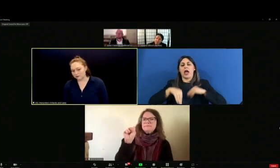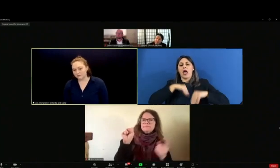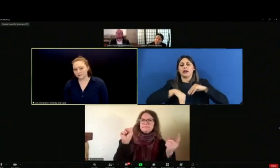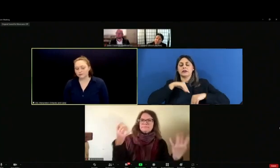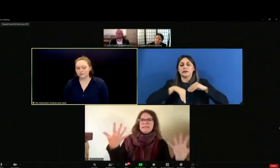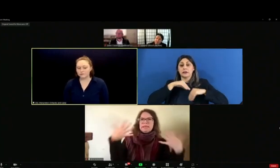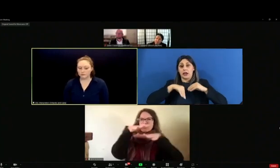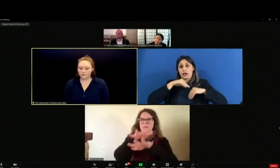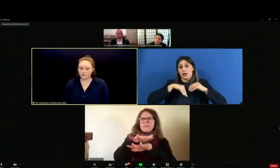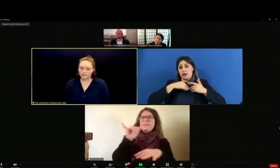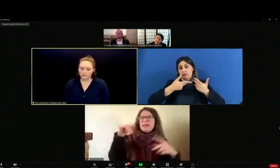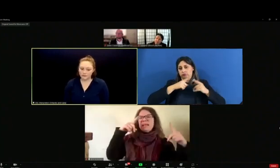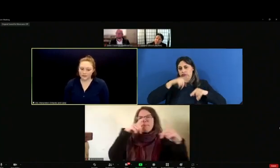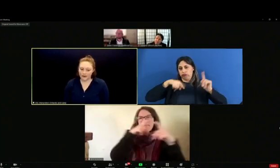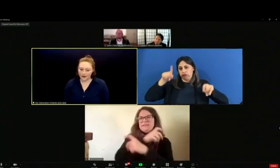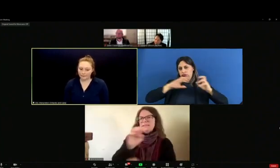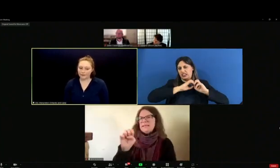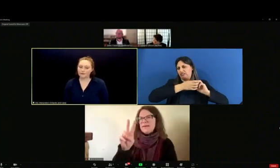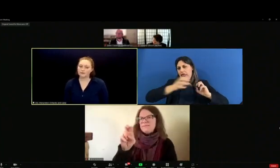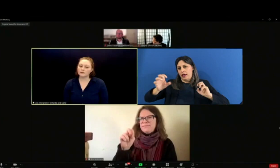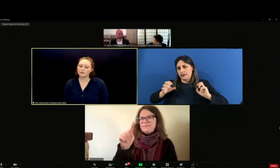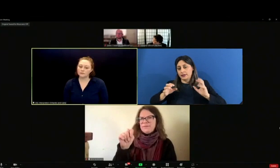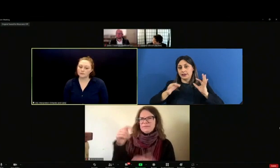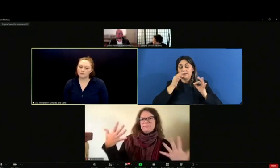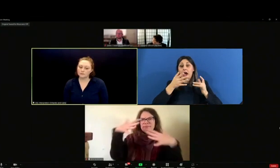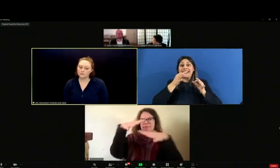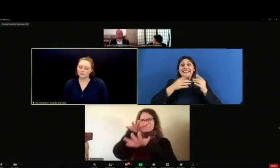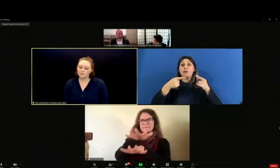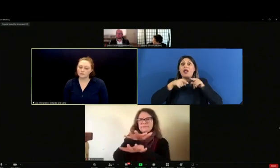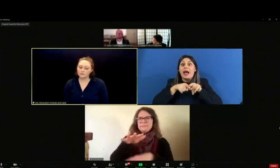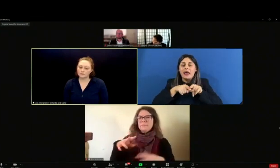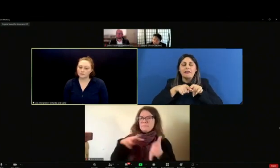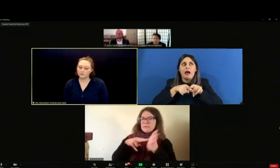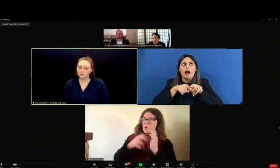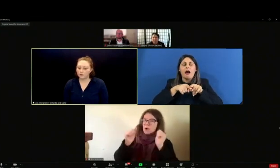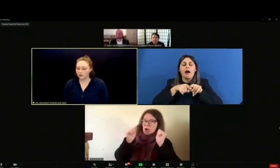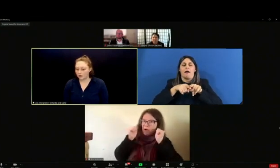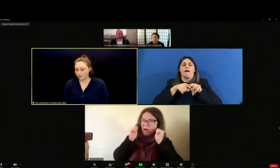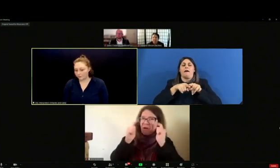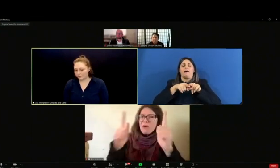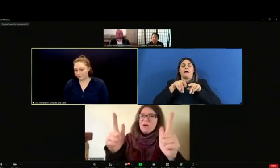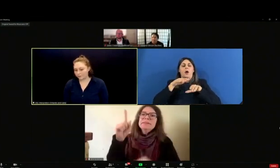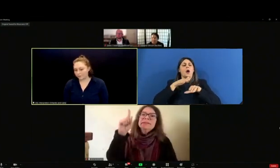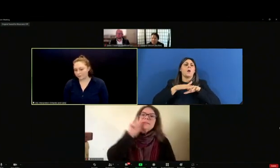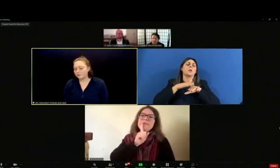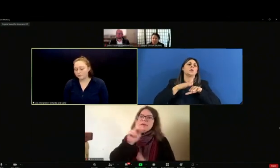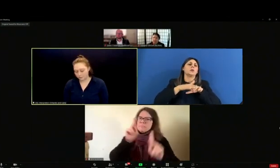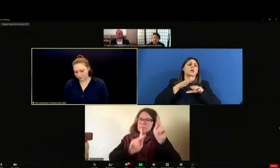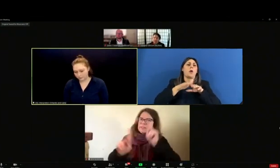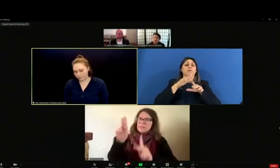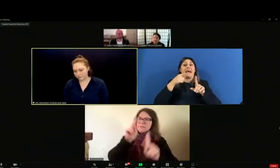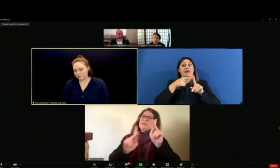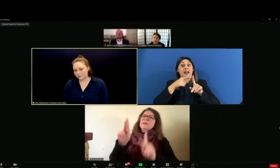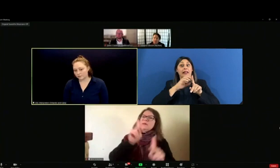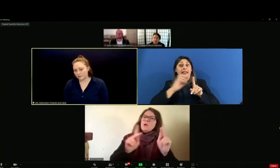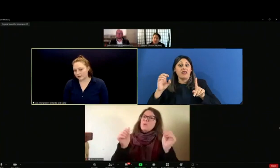use of different reference, all of that can come and become a very dynamic and